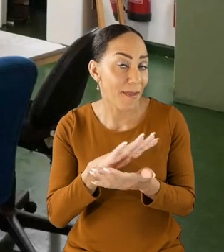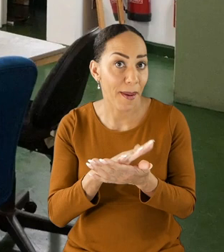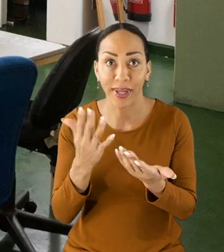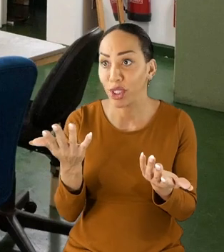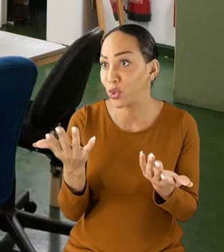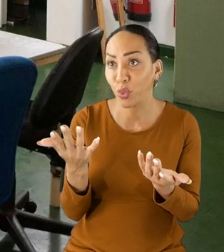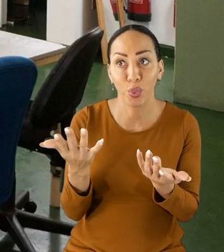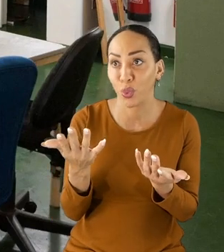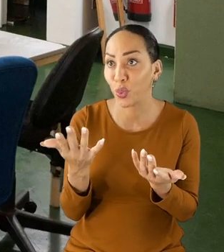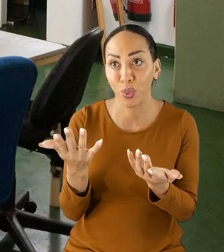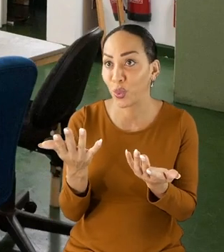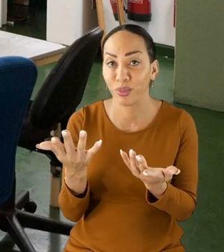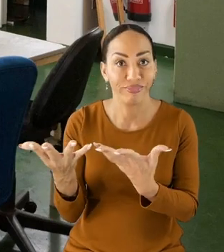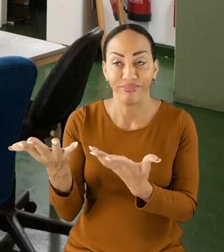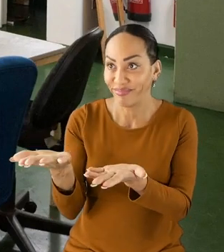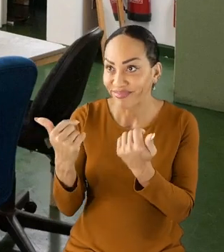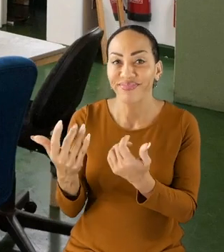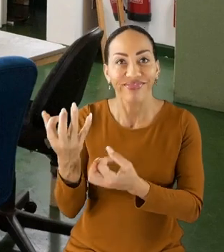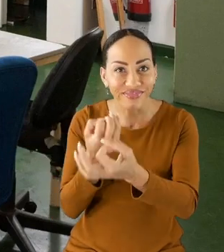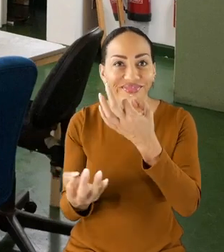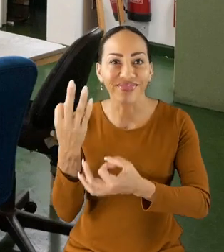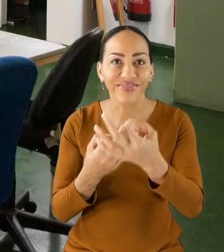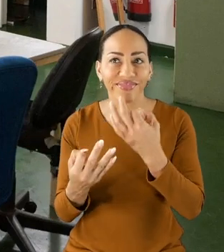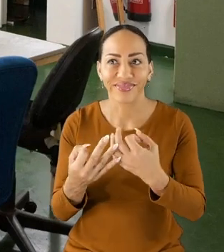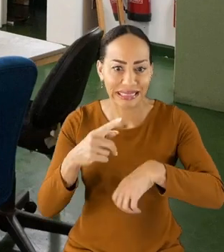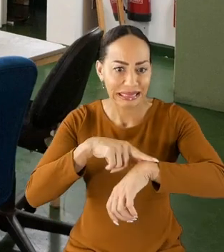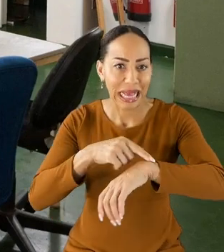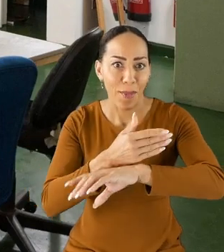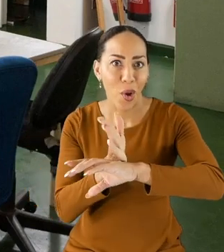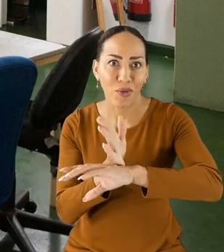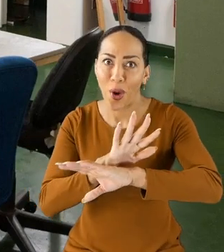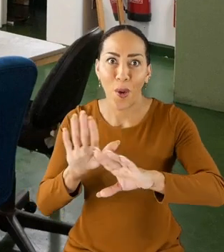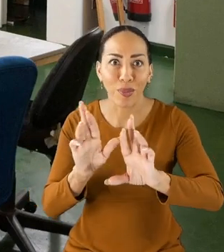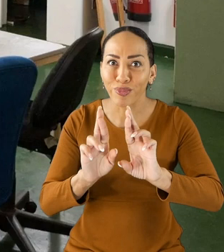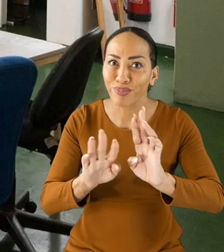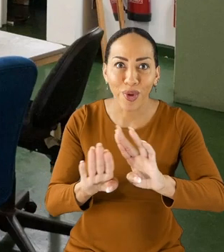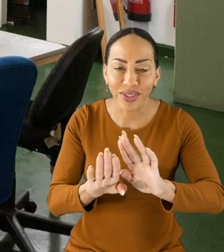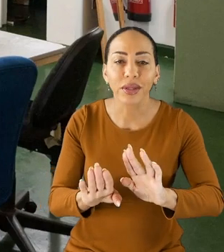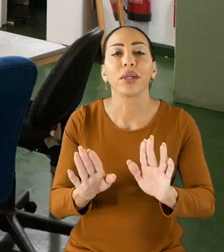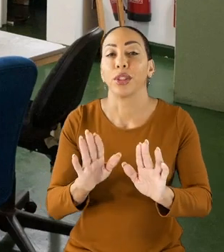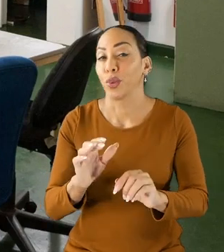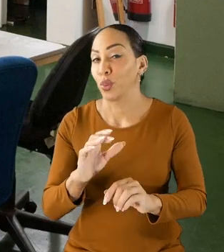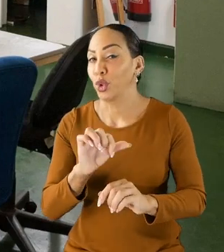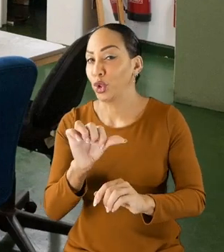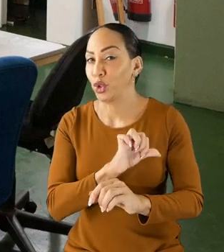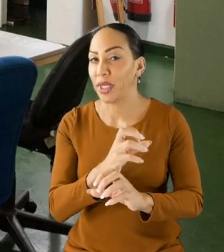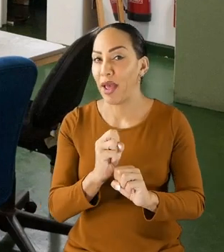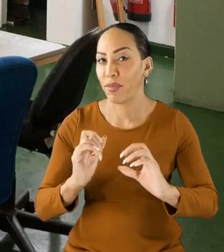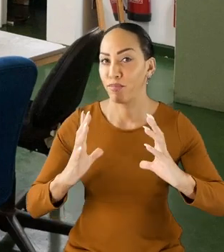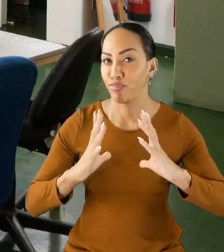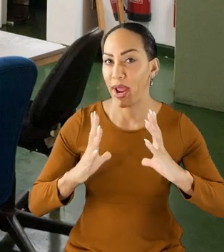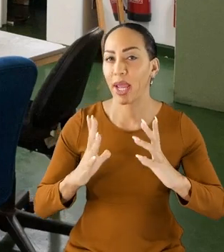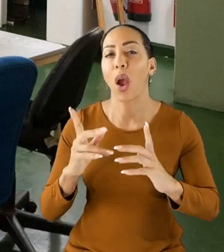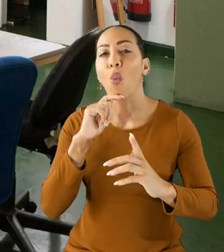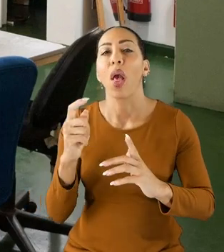I'm happy to take some questions. I hope I haven't gone over time, but I probably have. We're about due to take a short break, but I'll bring